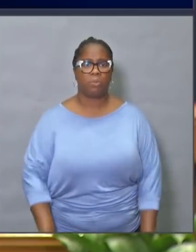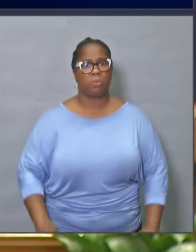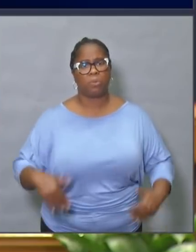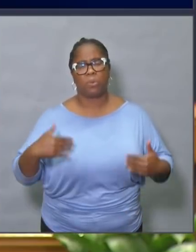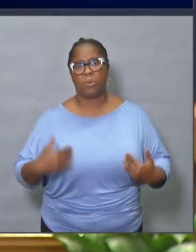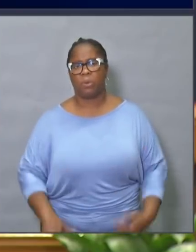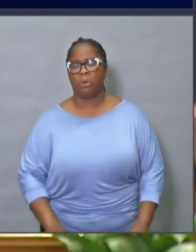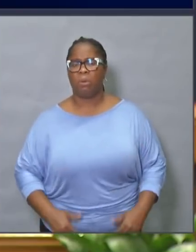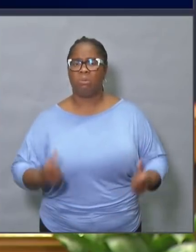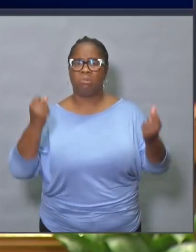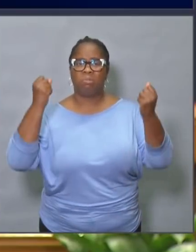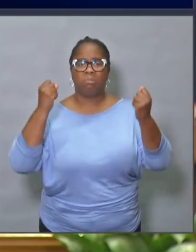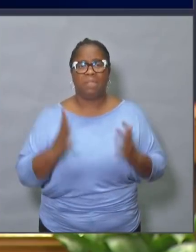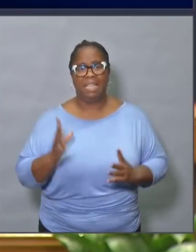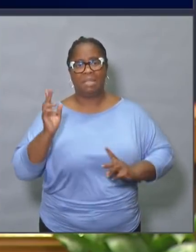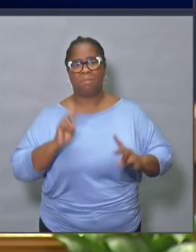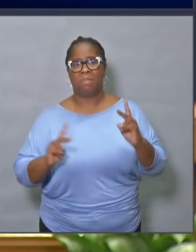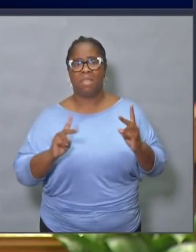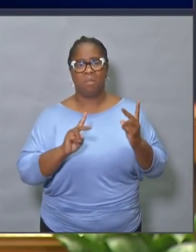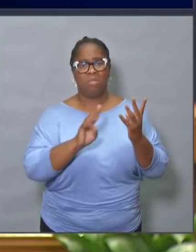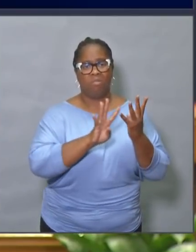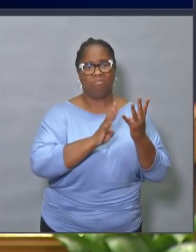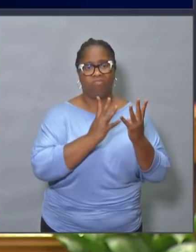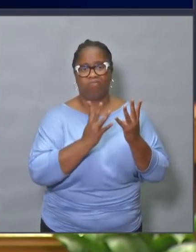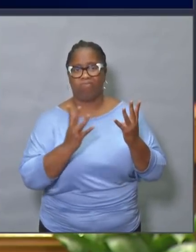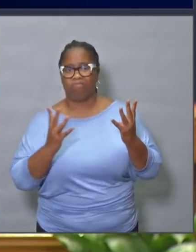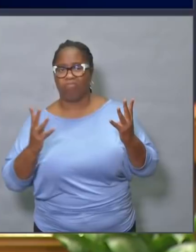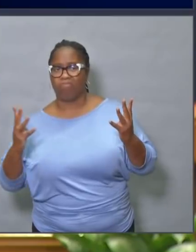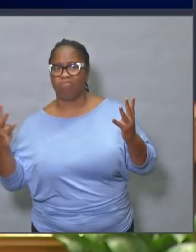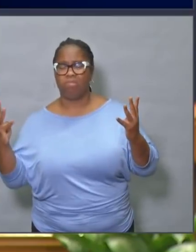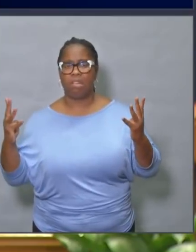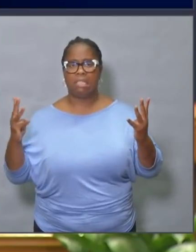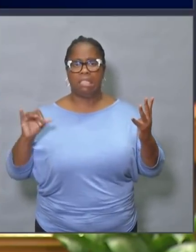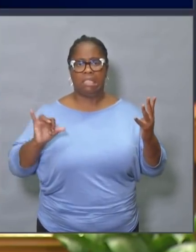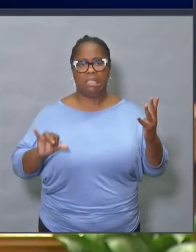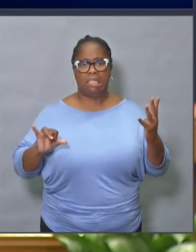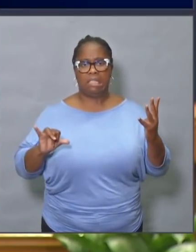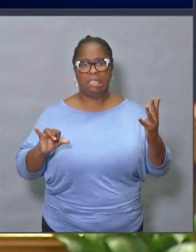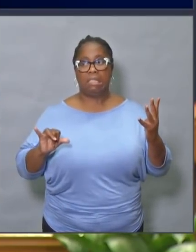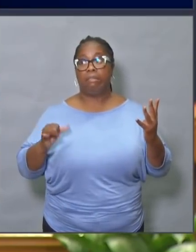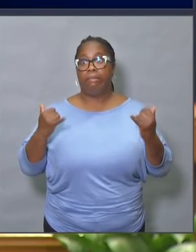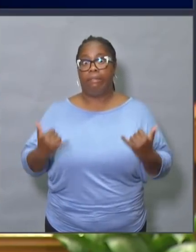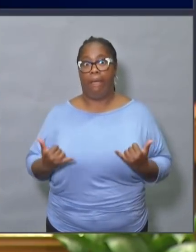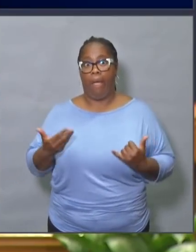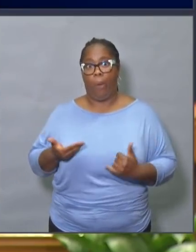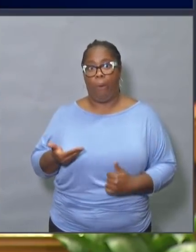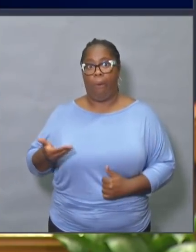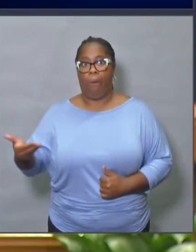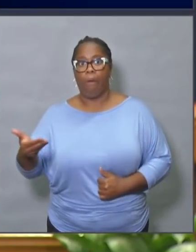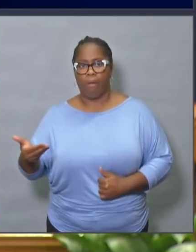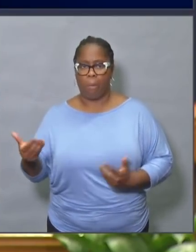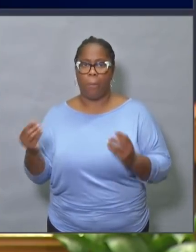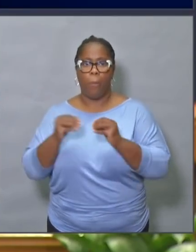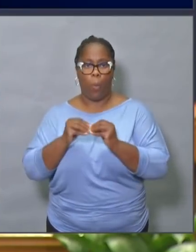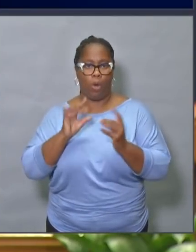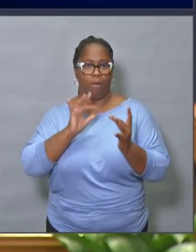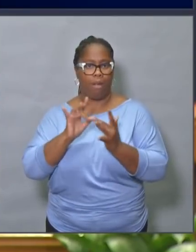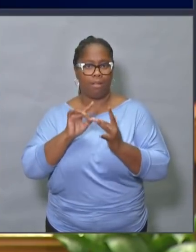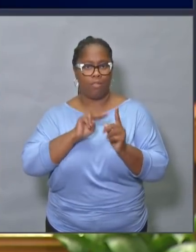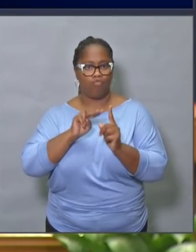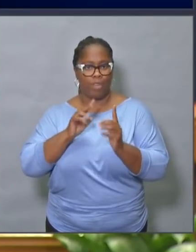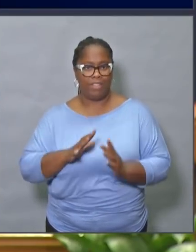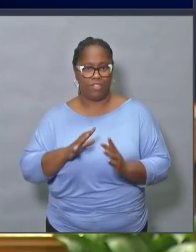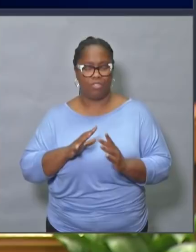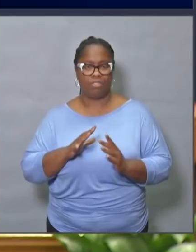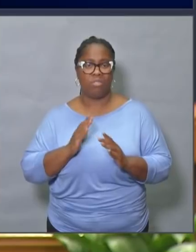LA County has meant that we've added contact tracers. As of today, we have 2,500 contact tracers that have